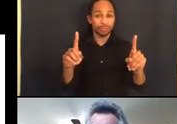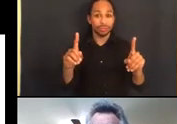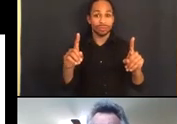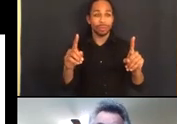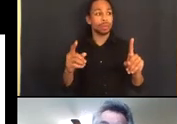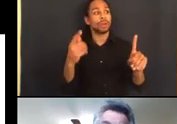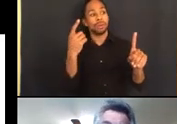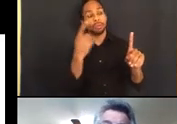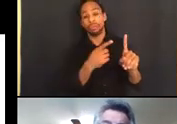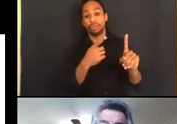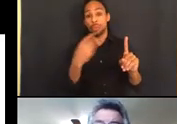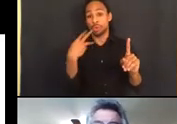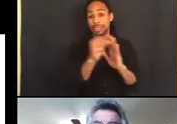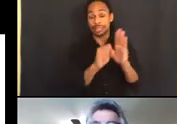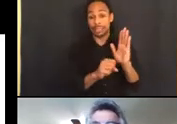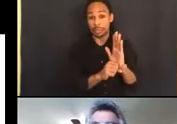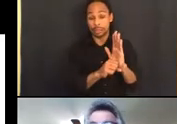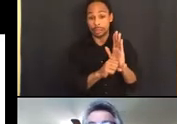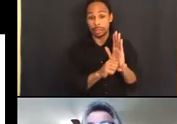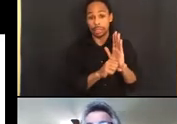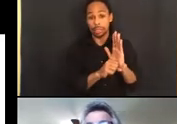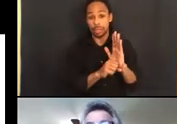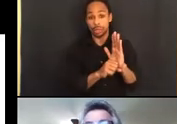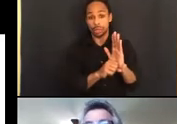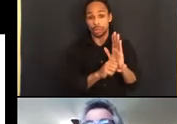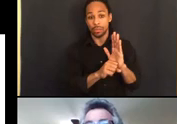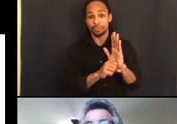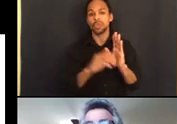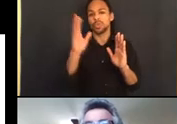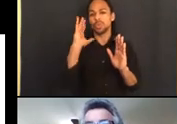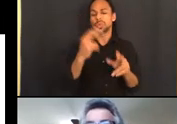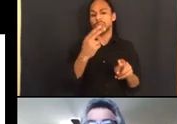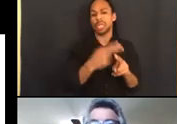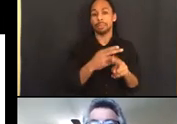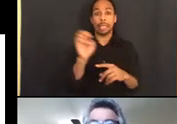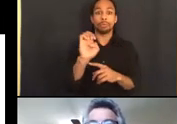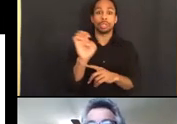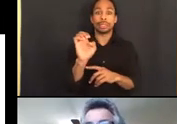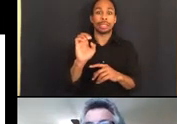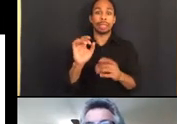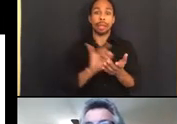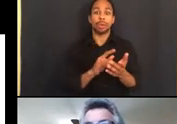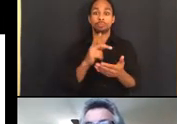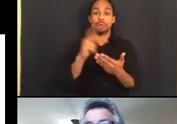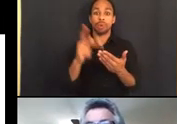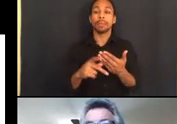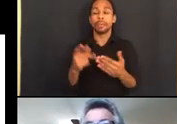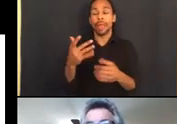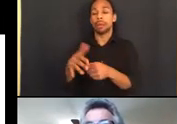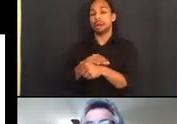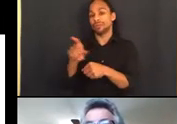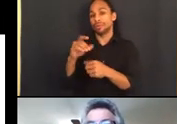extend what the poorly named Alien Emergency Medical Program to cover all workers' costs that are related